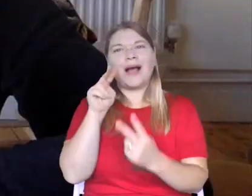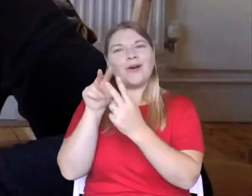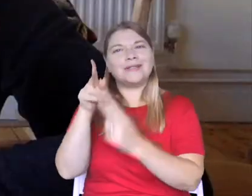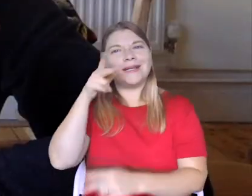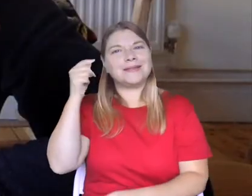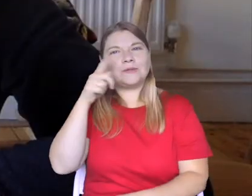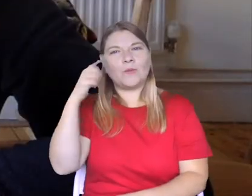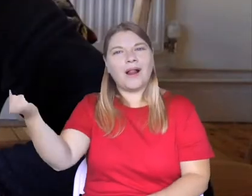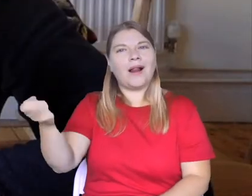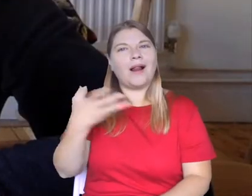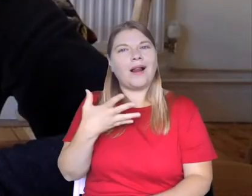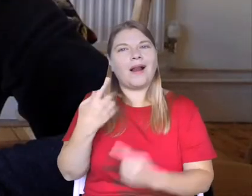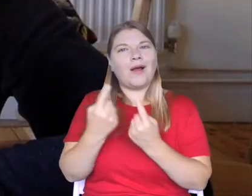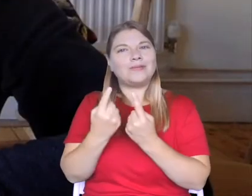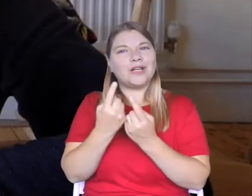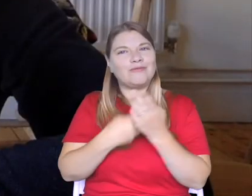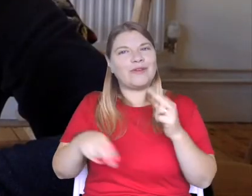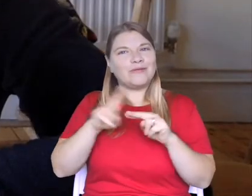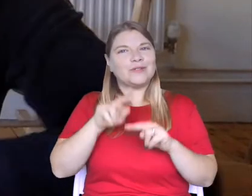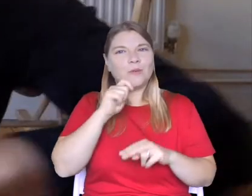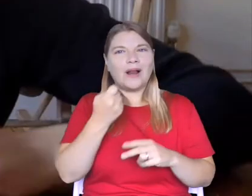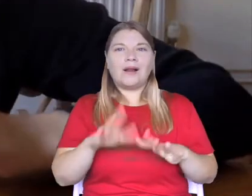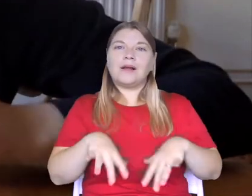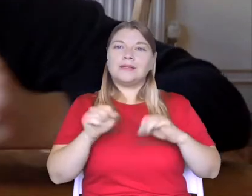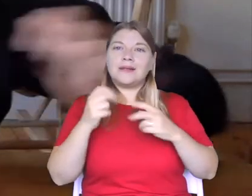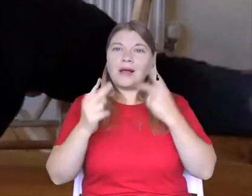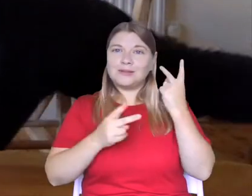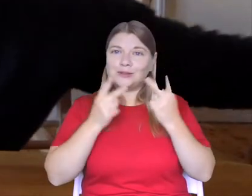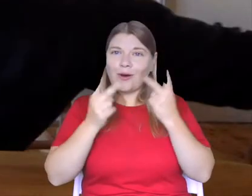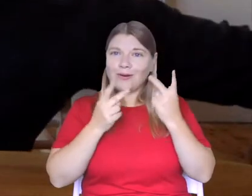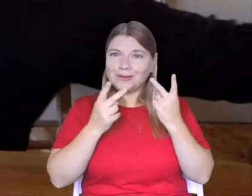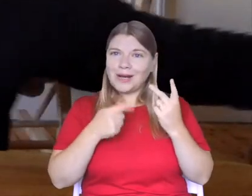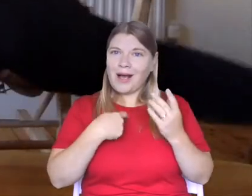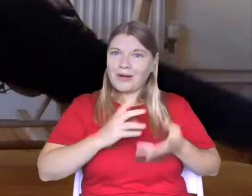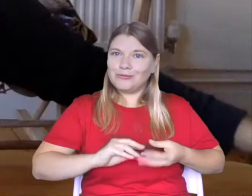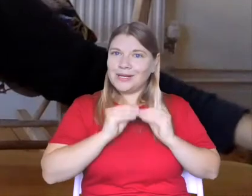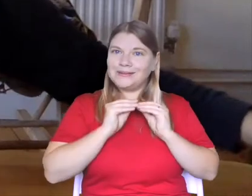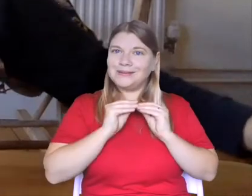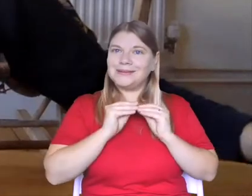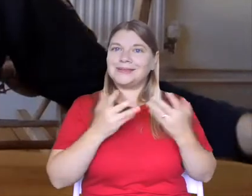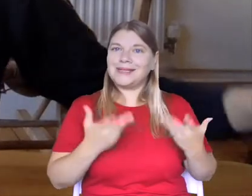And we will start with a song I've written. So let me get my guitar.